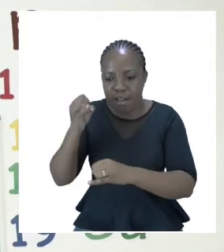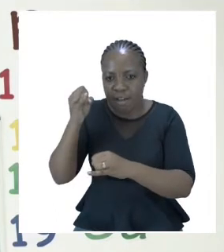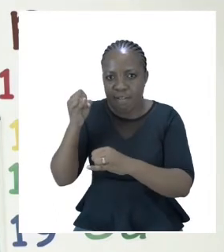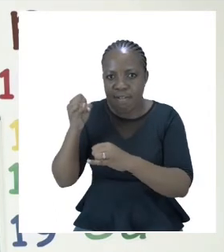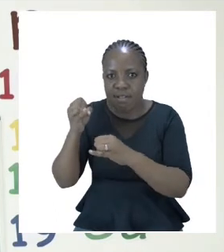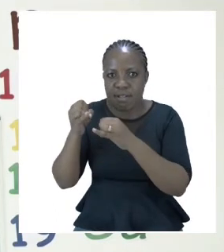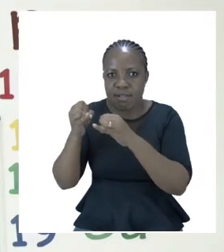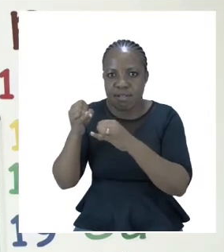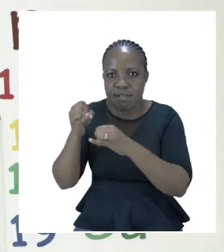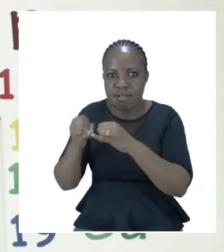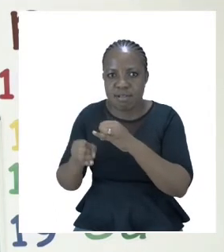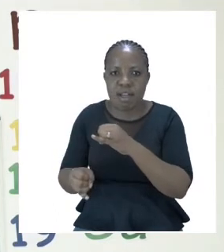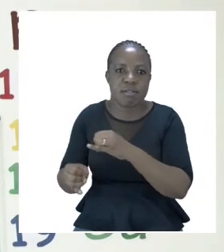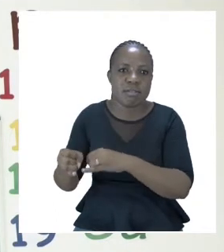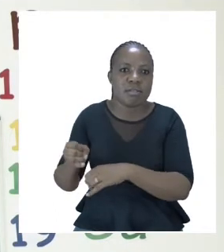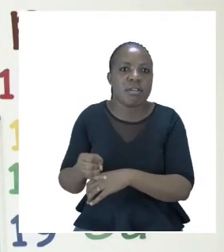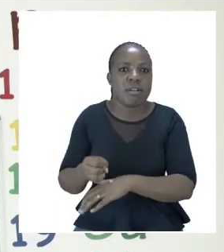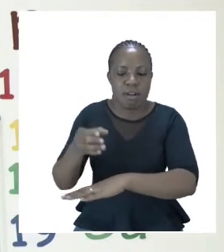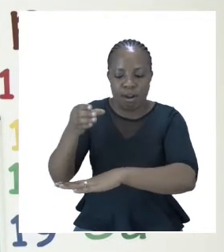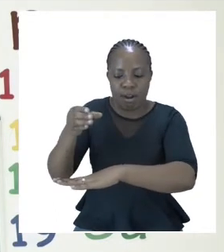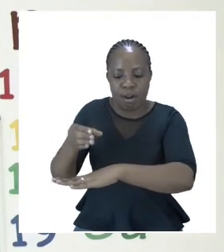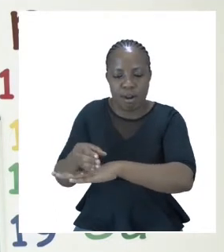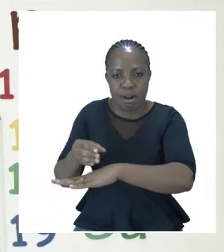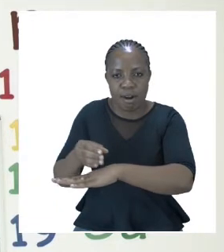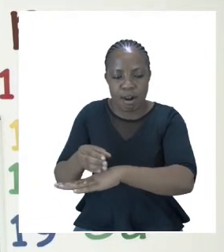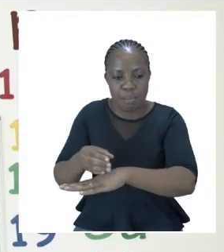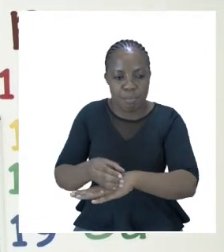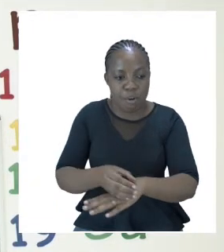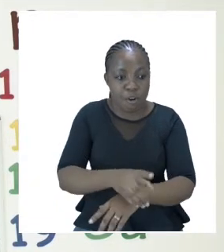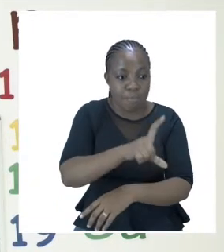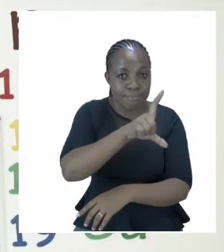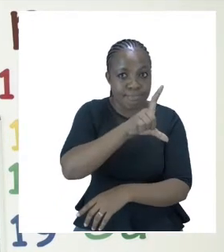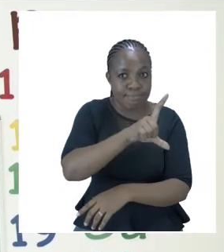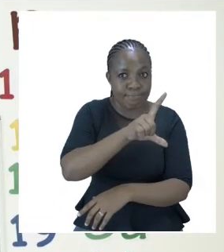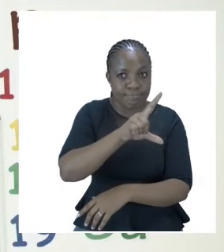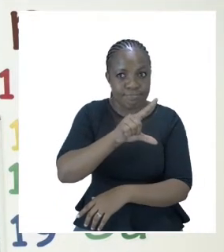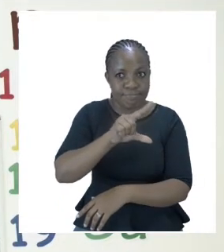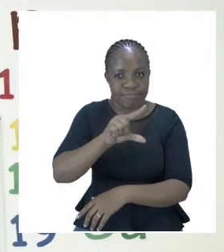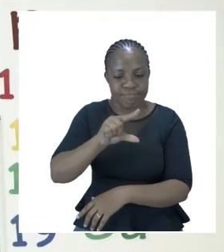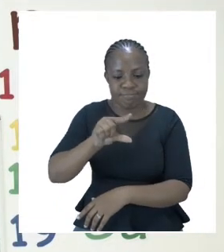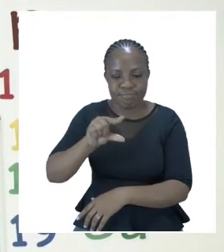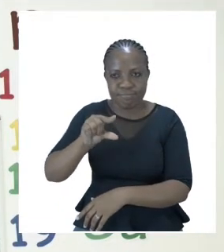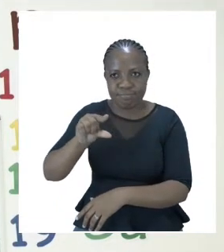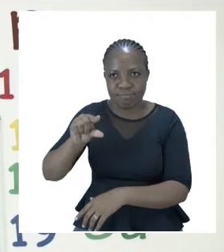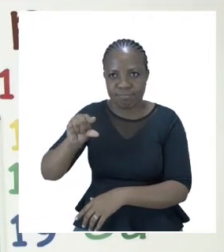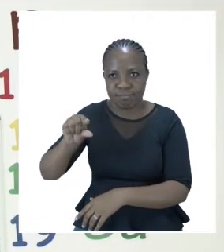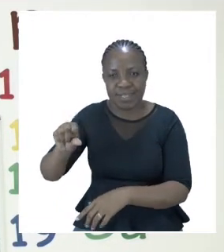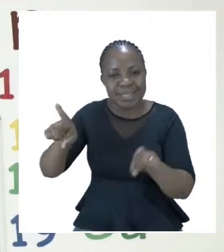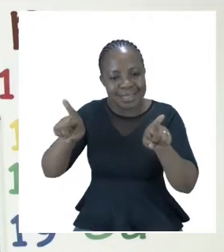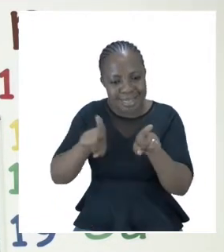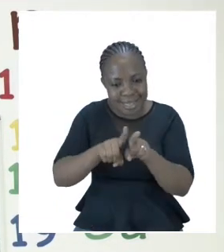have big to small. So when you're organizing your